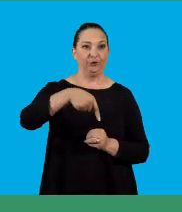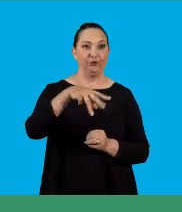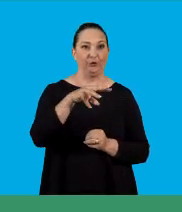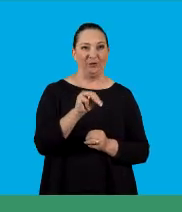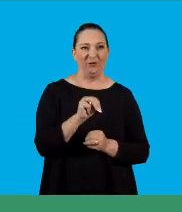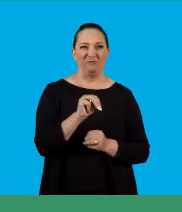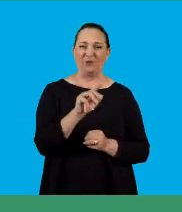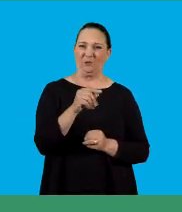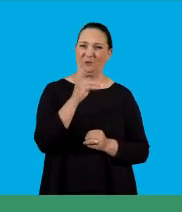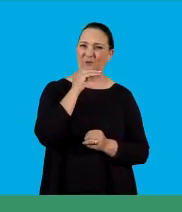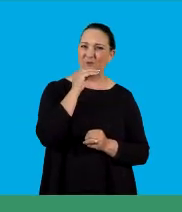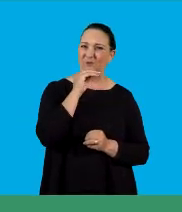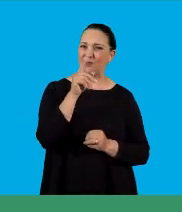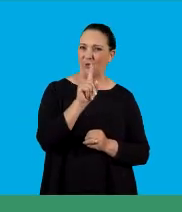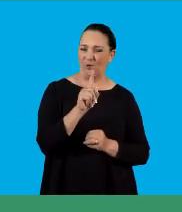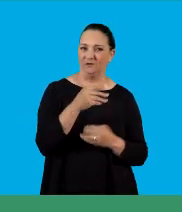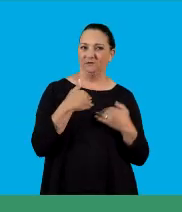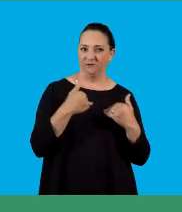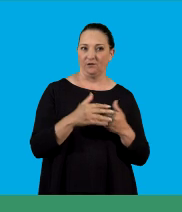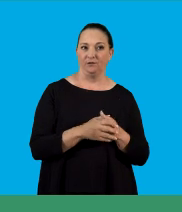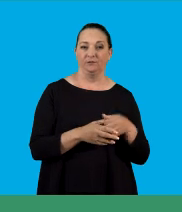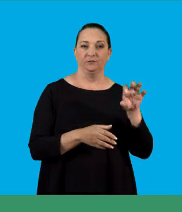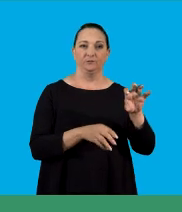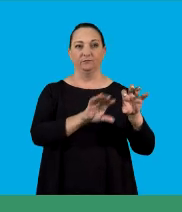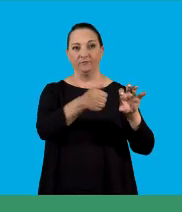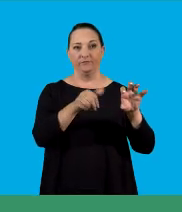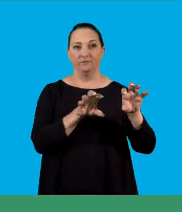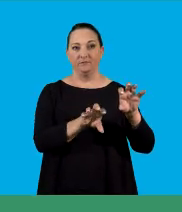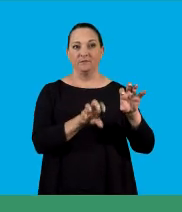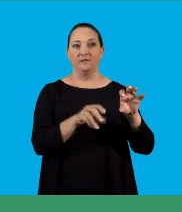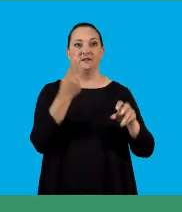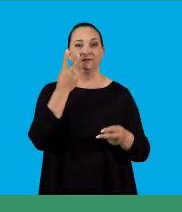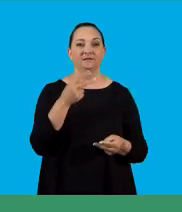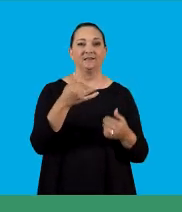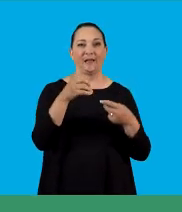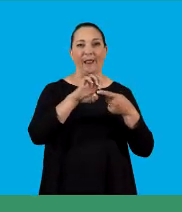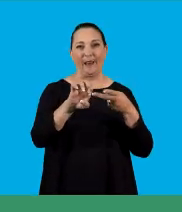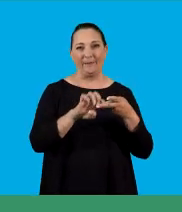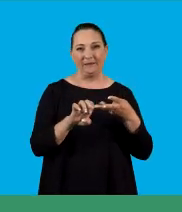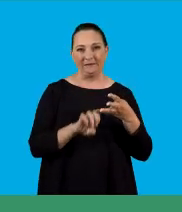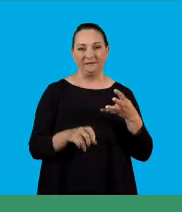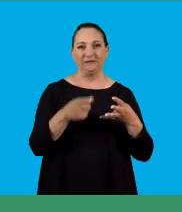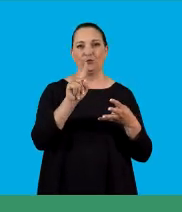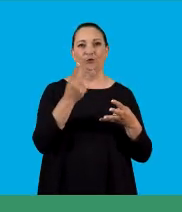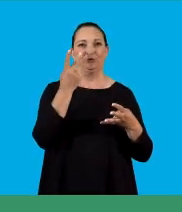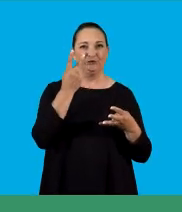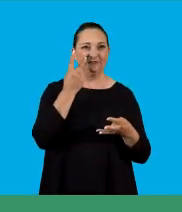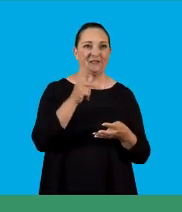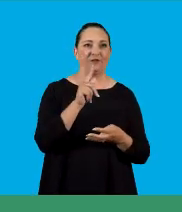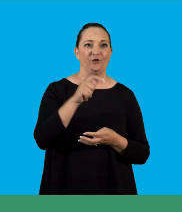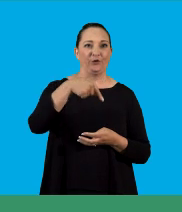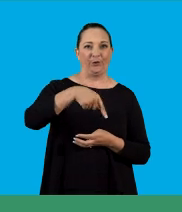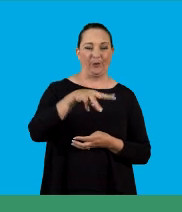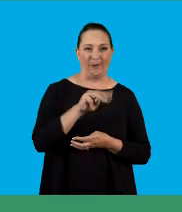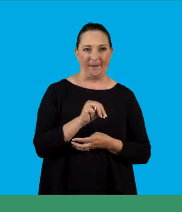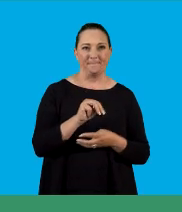meaning to say what do we mean by total quality management. Then we'll look into the total quality management elements, where we're going to evaluate